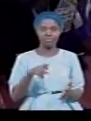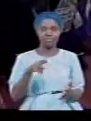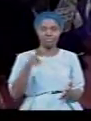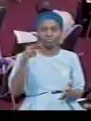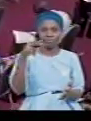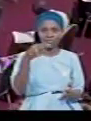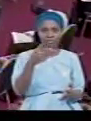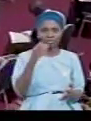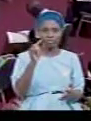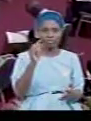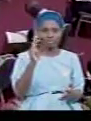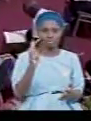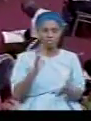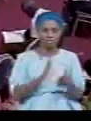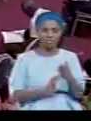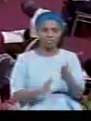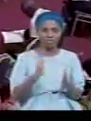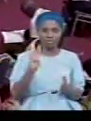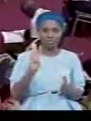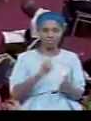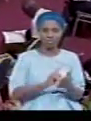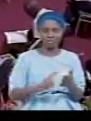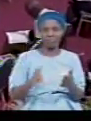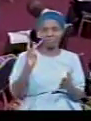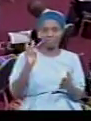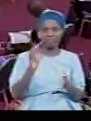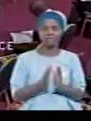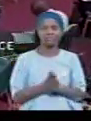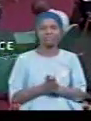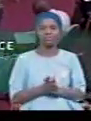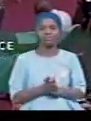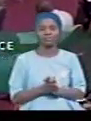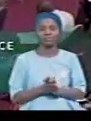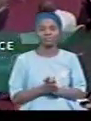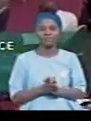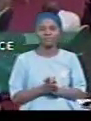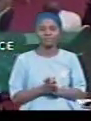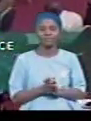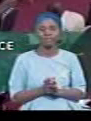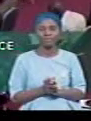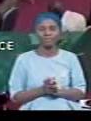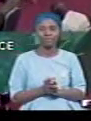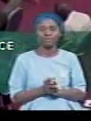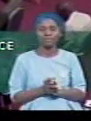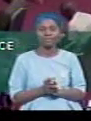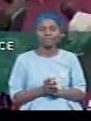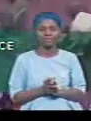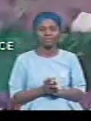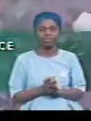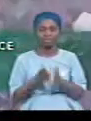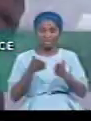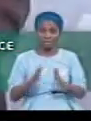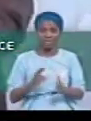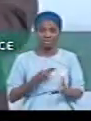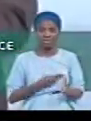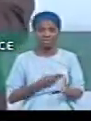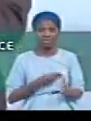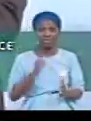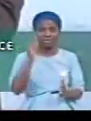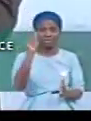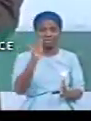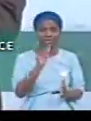I'm reading from verse 16. Hebrews chapter 4, verse 16. Let us therefore